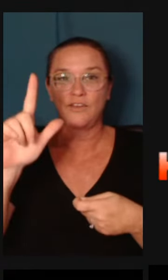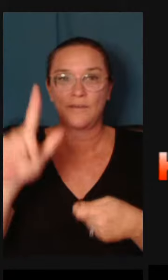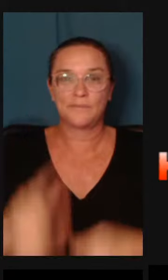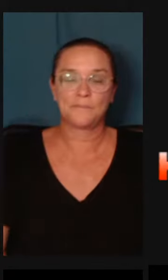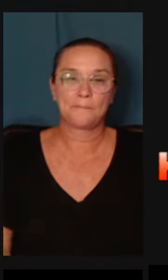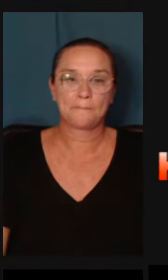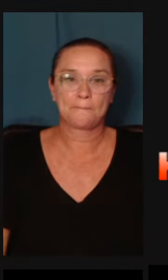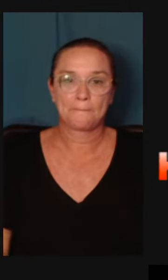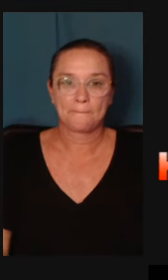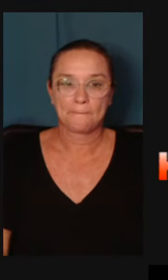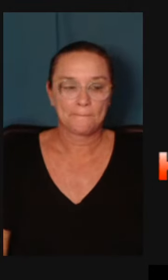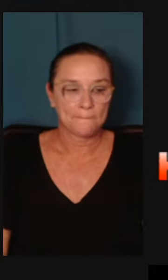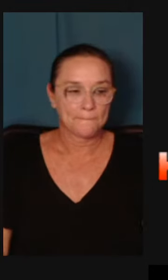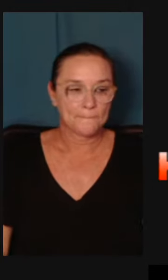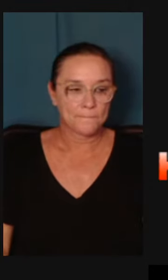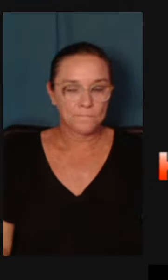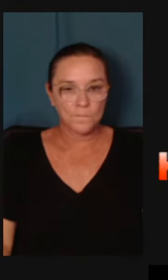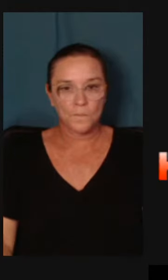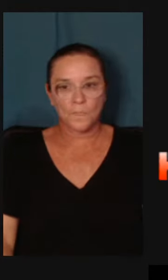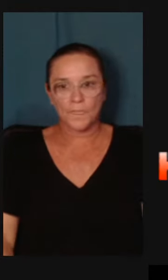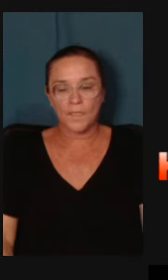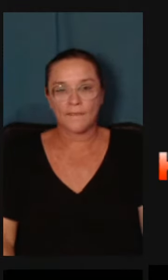right.